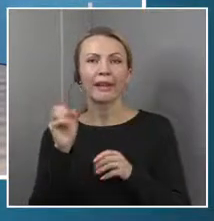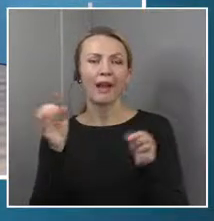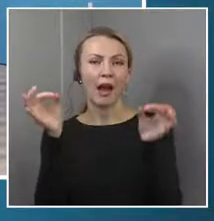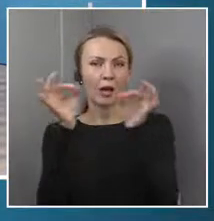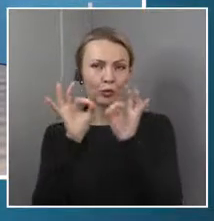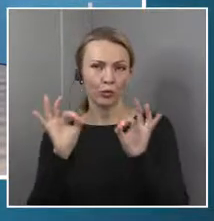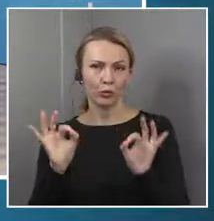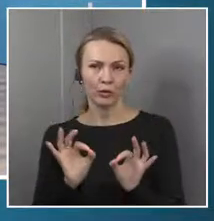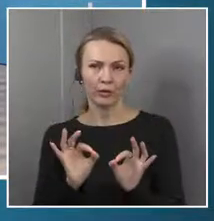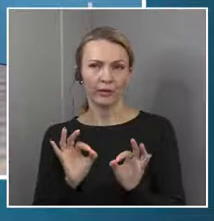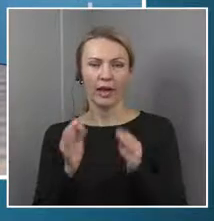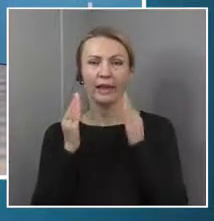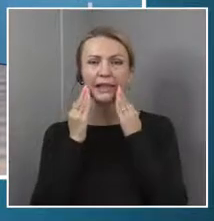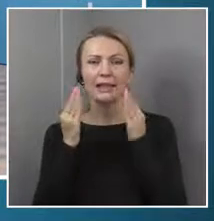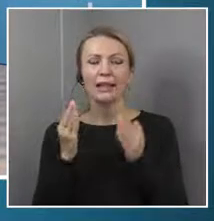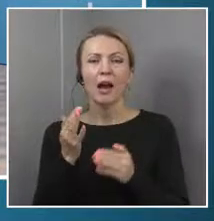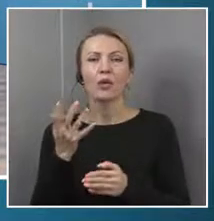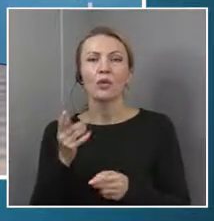we do have